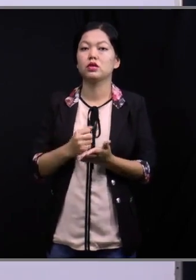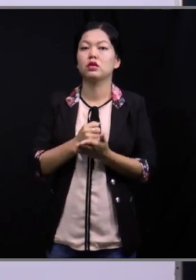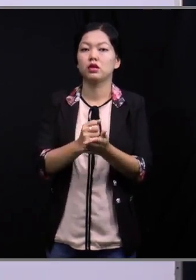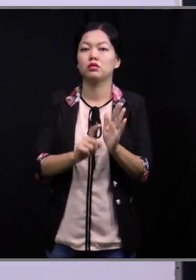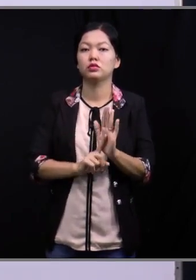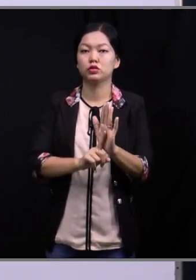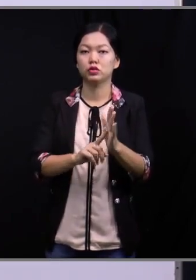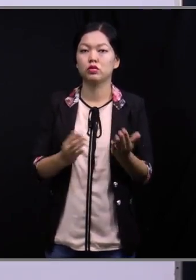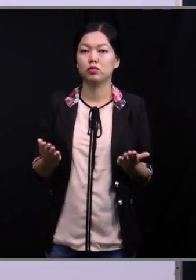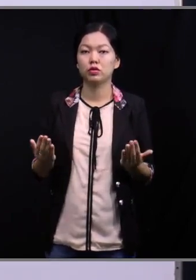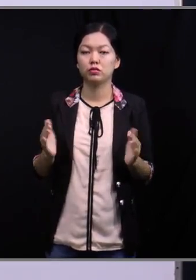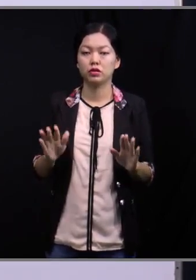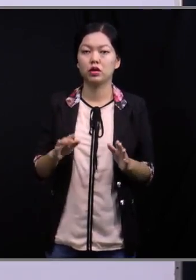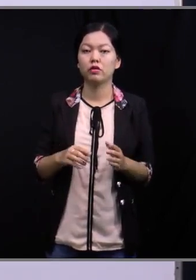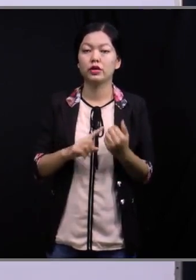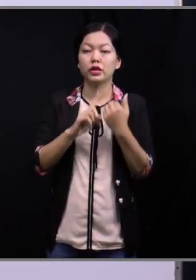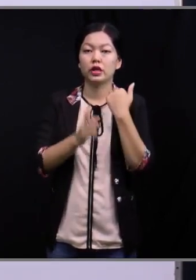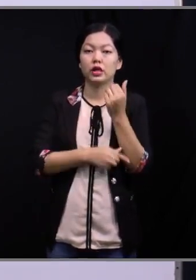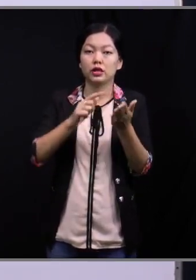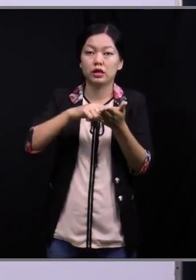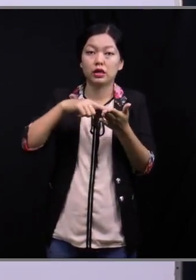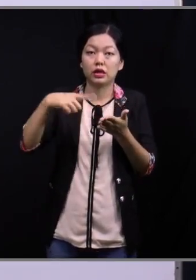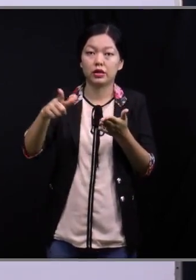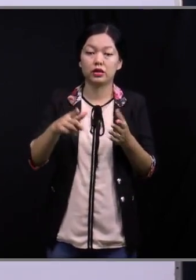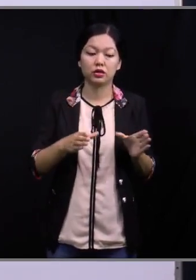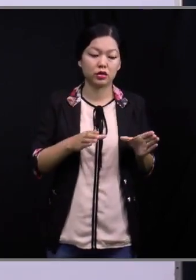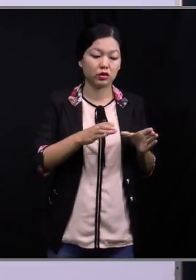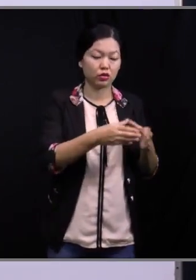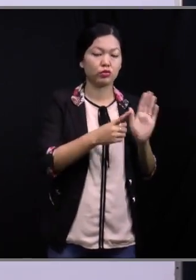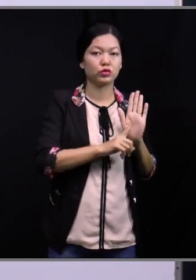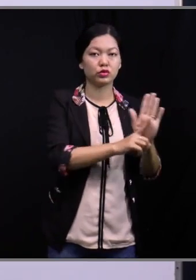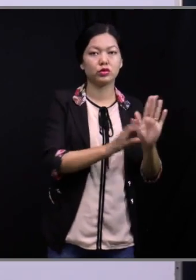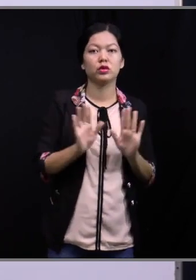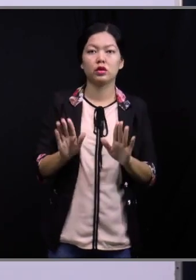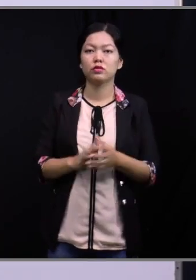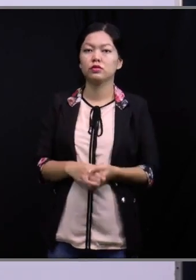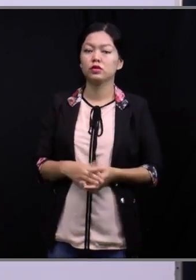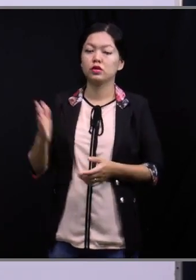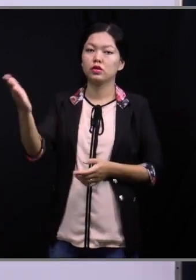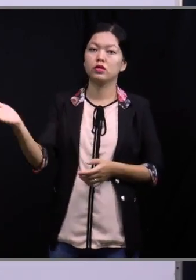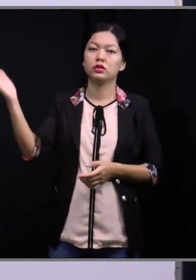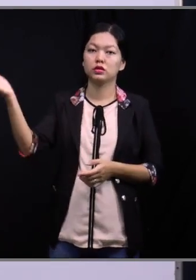to the correct identification of the plant. So this is how